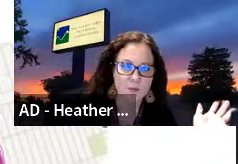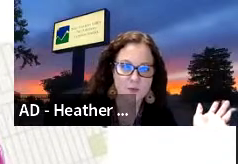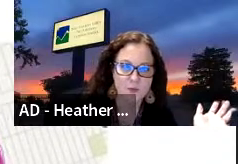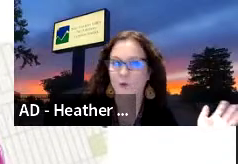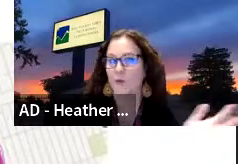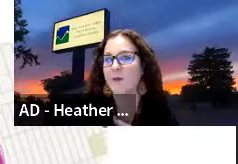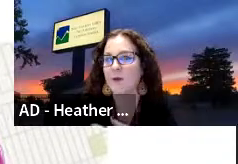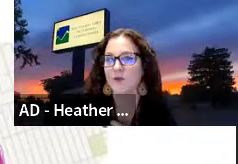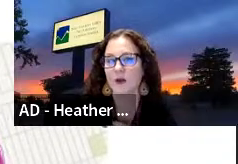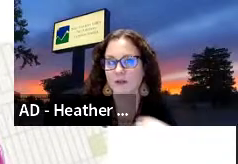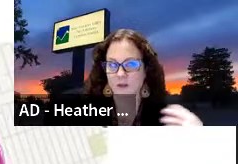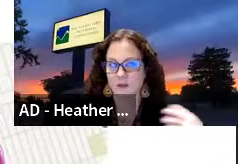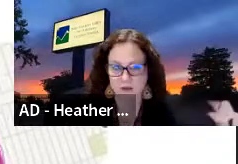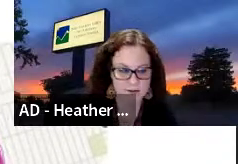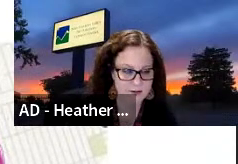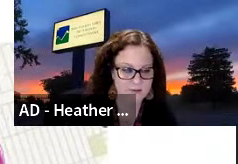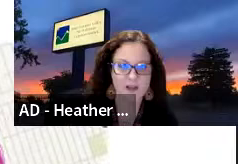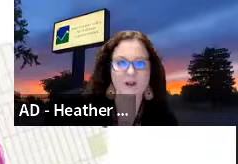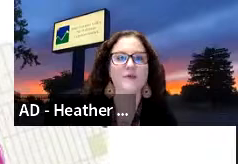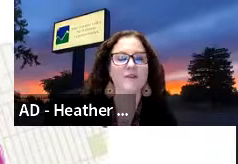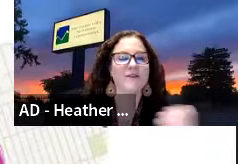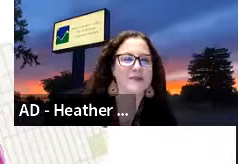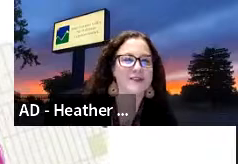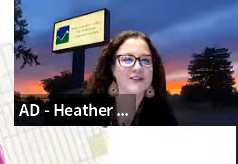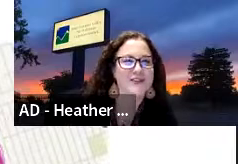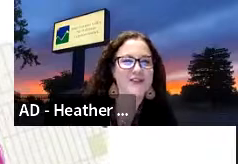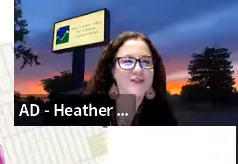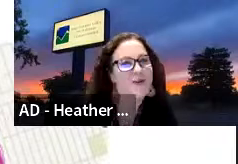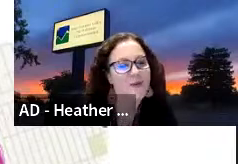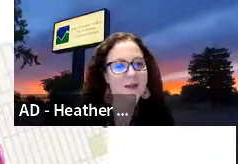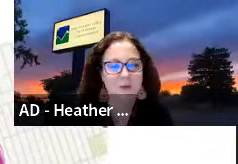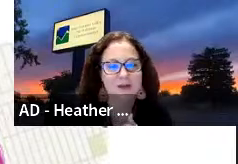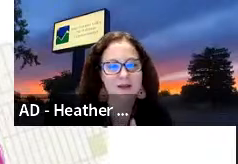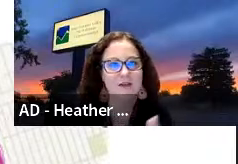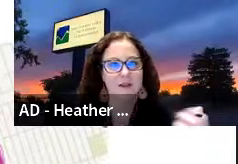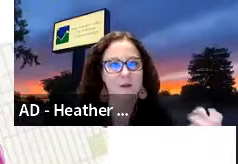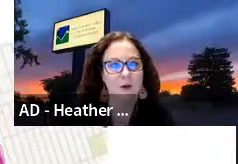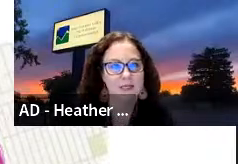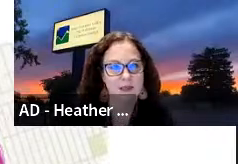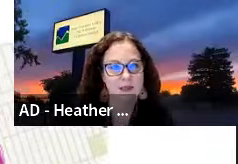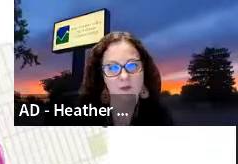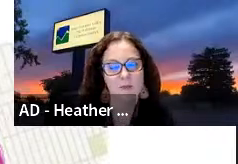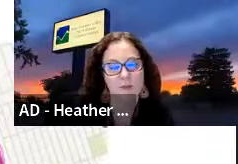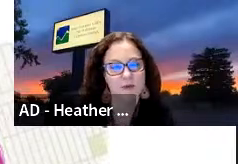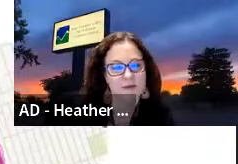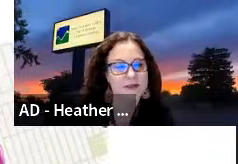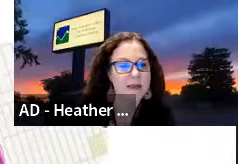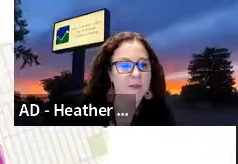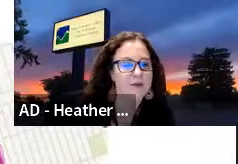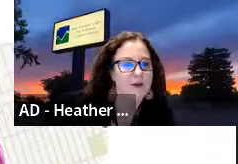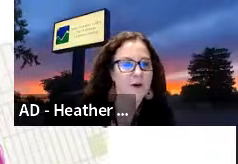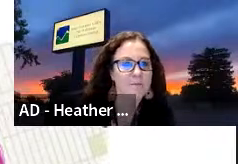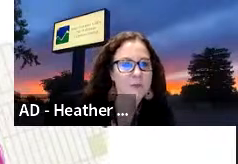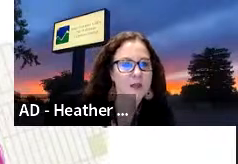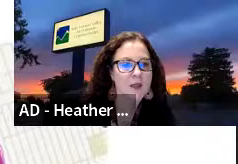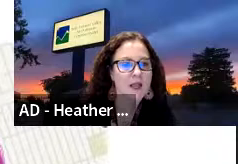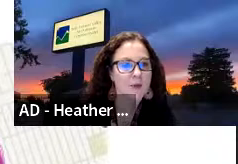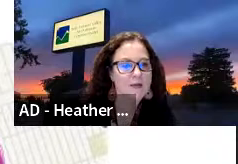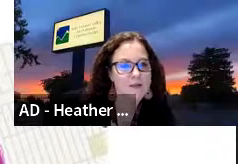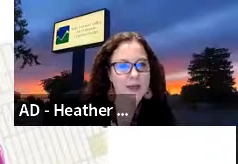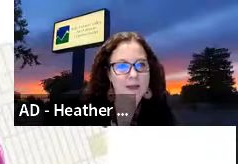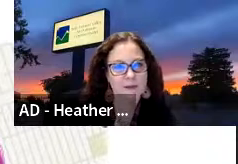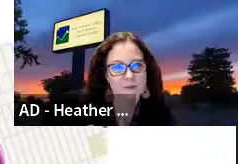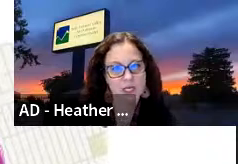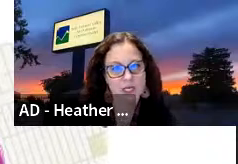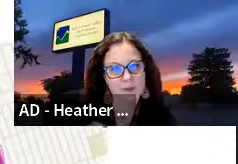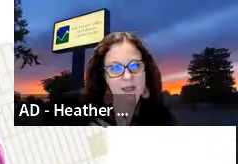this overwhelming response that we then find ourselves in a position to turn folks away, but we definitely want to get the right people to the table. So kind of